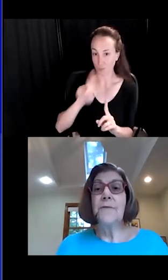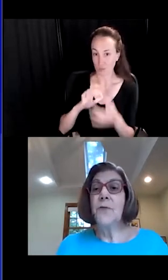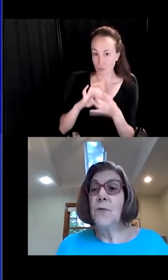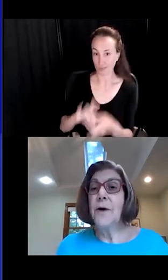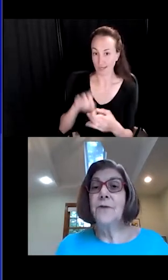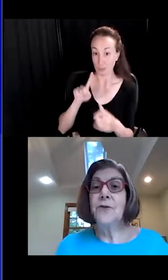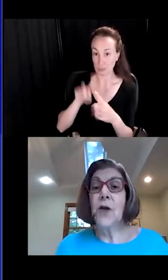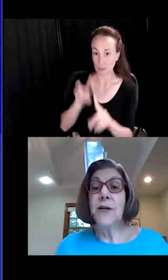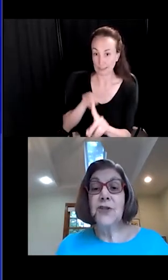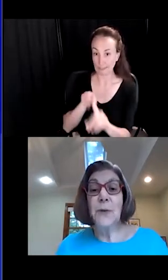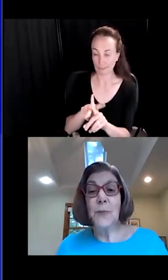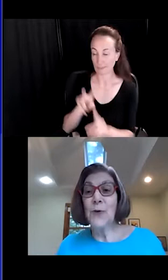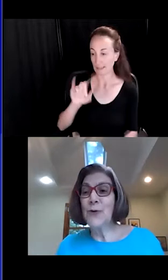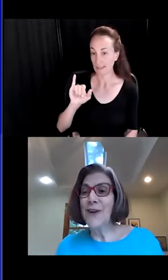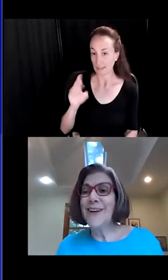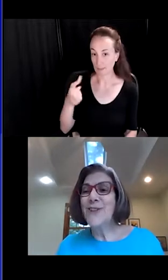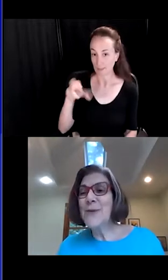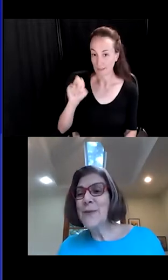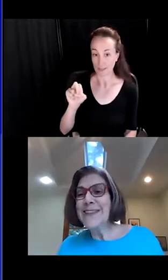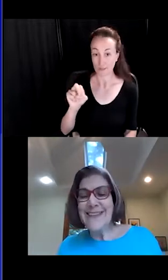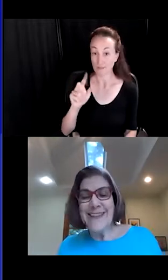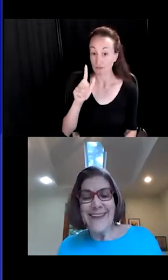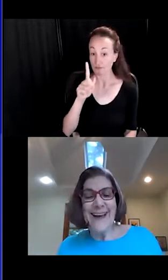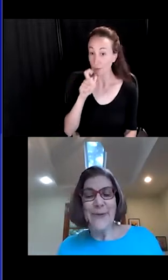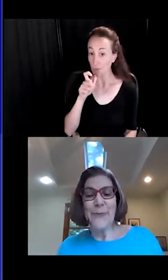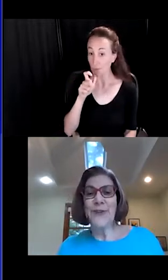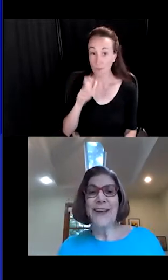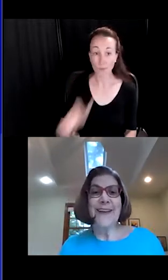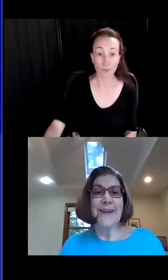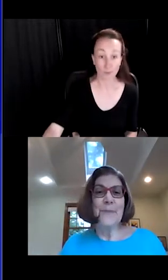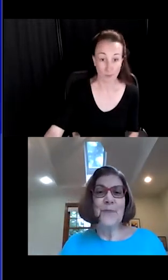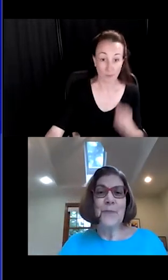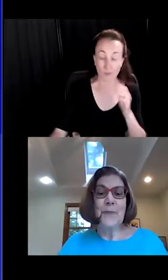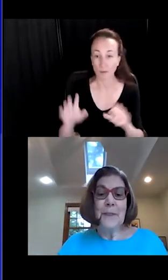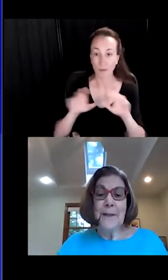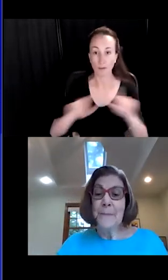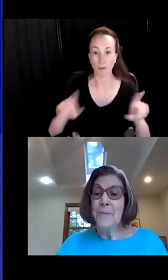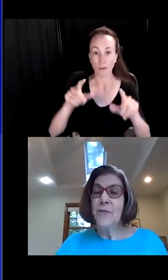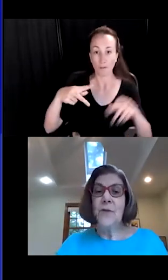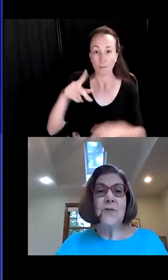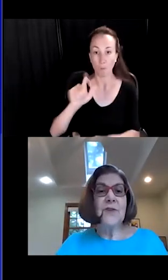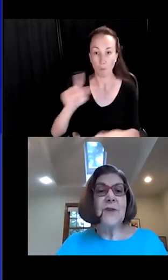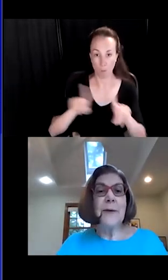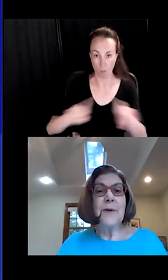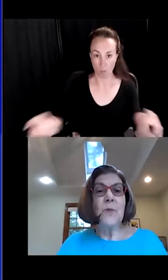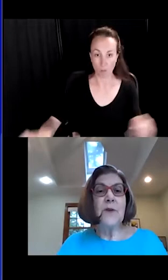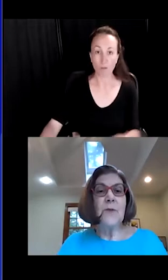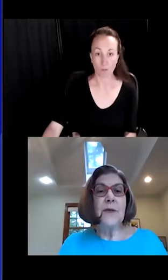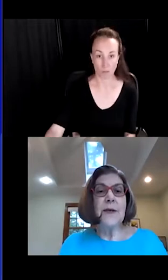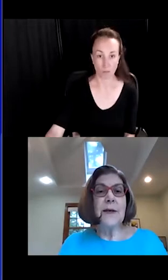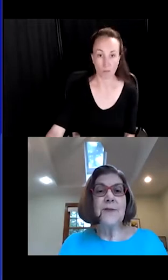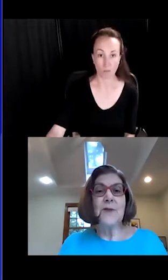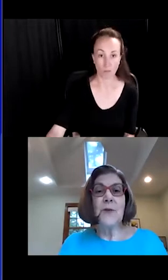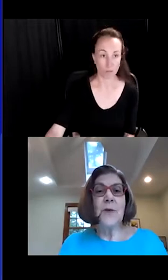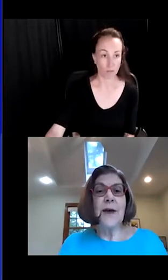So if whoever is launching the poll could launch it, please, I'd appreciate it. So just type in what you